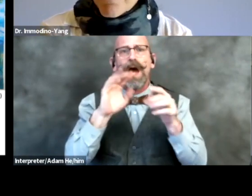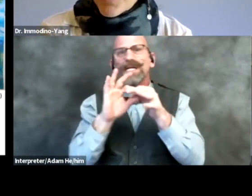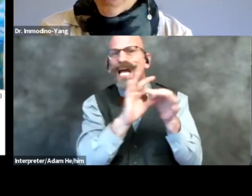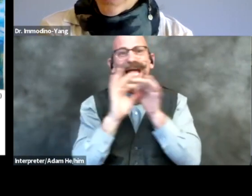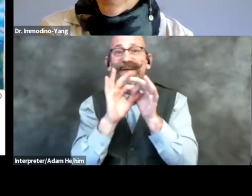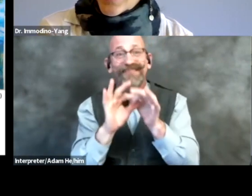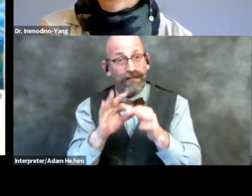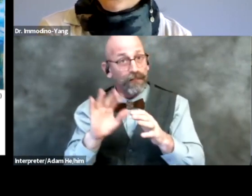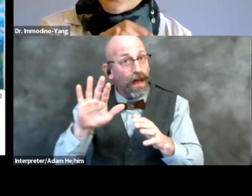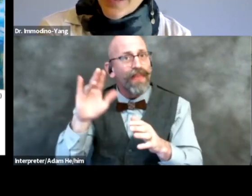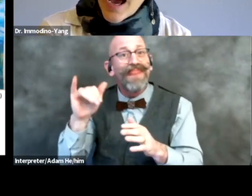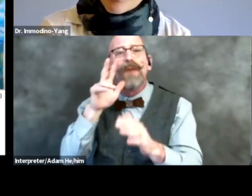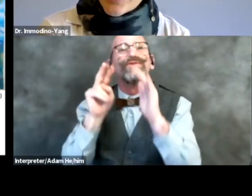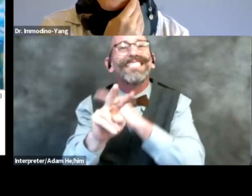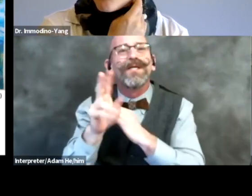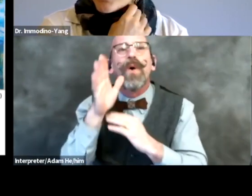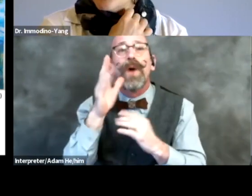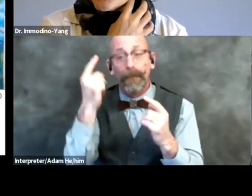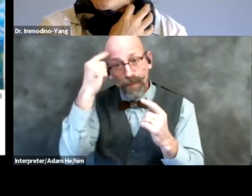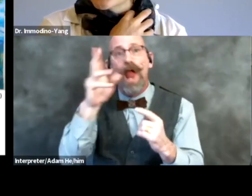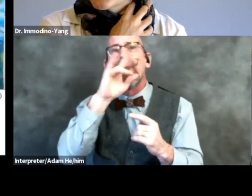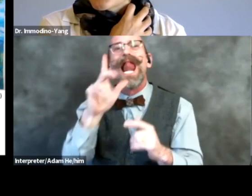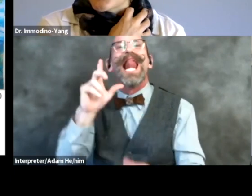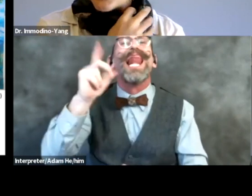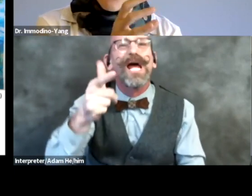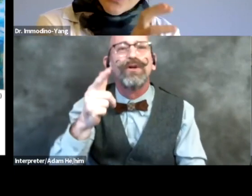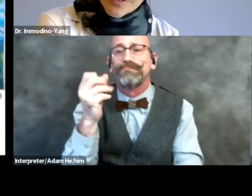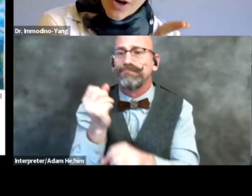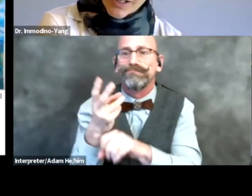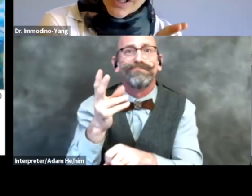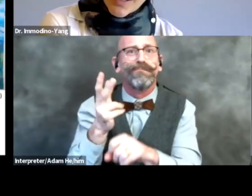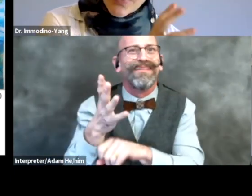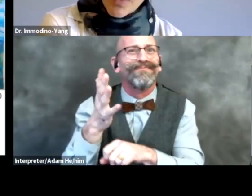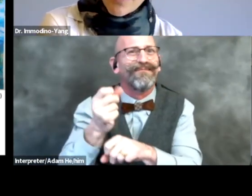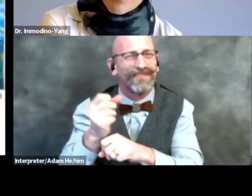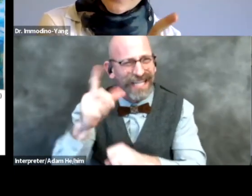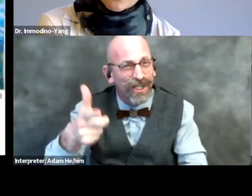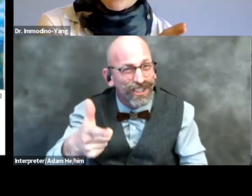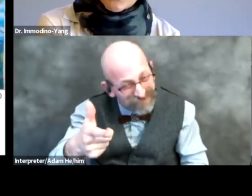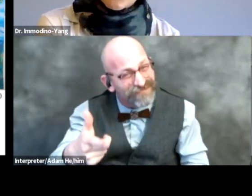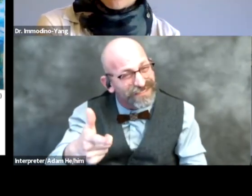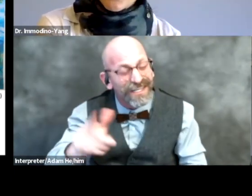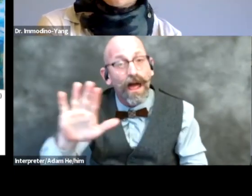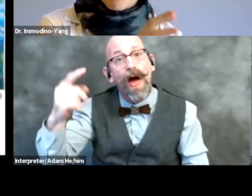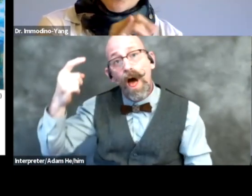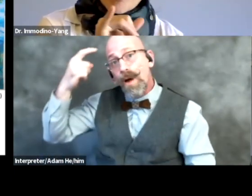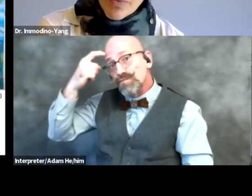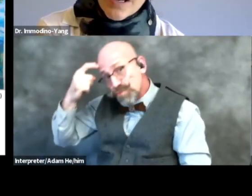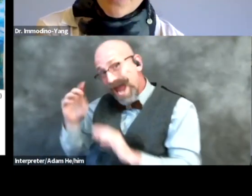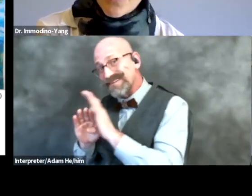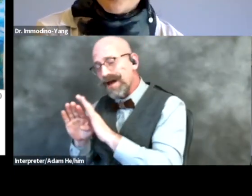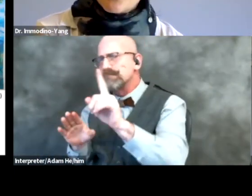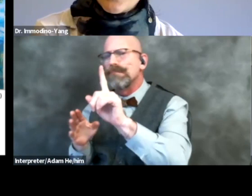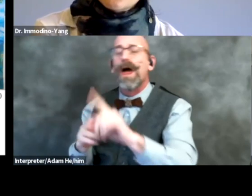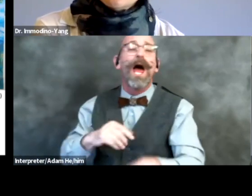years. And that brain development, not the talking, not the way they think at the beginning directly, but the